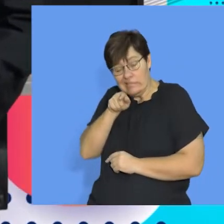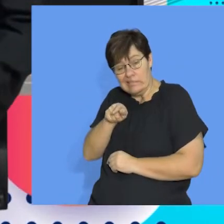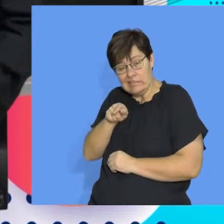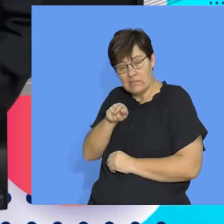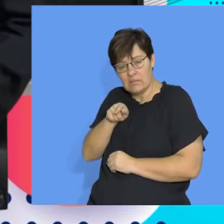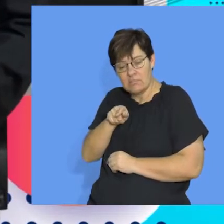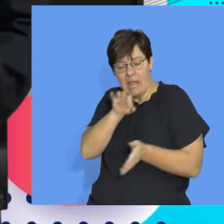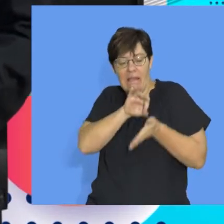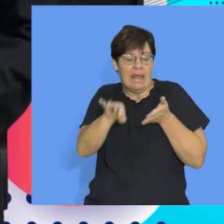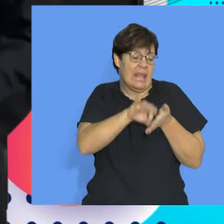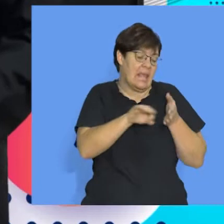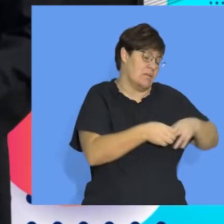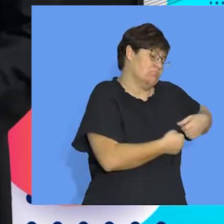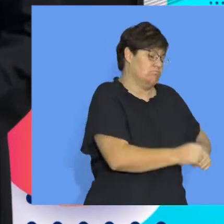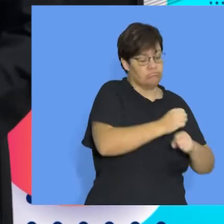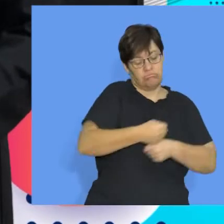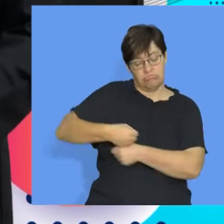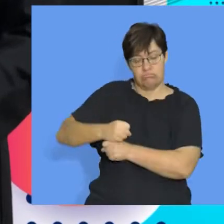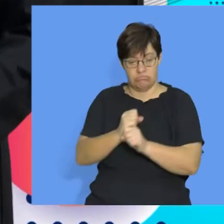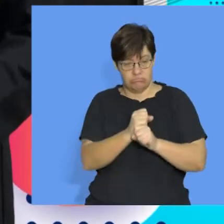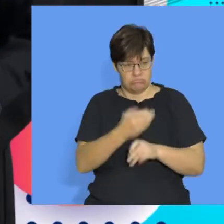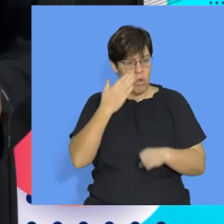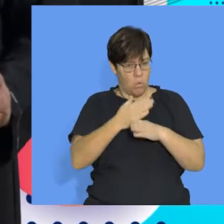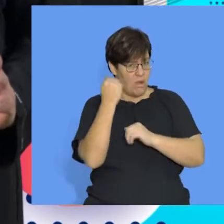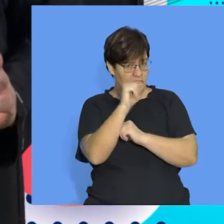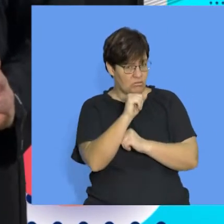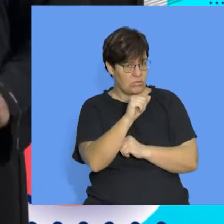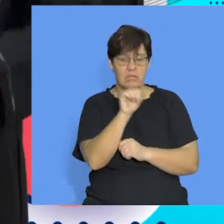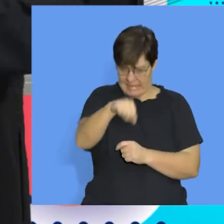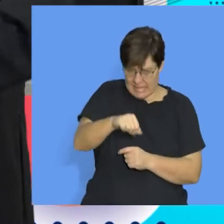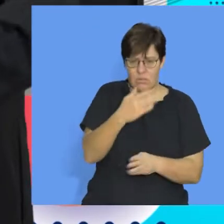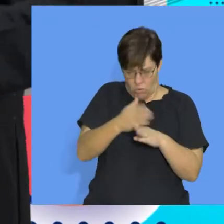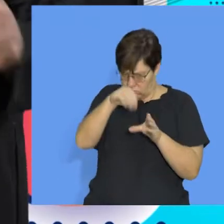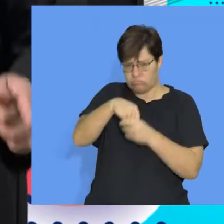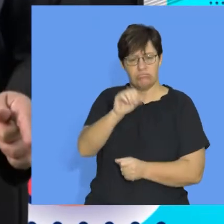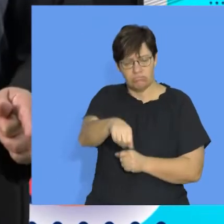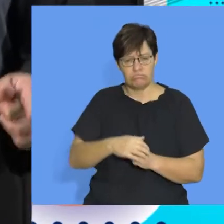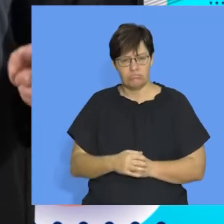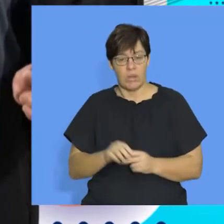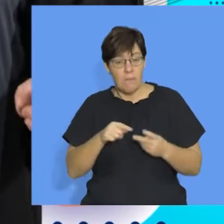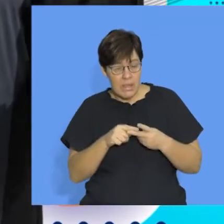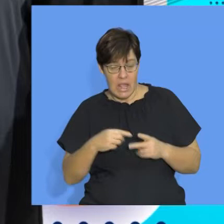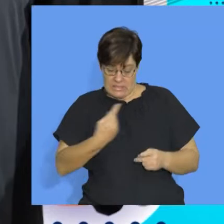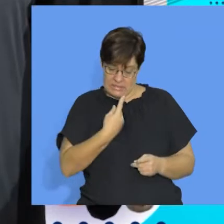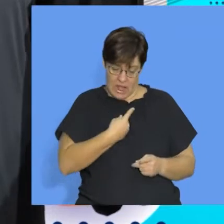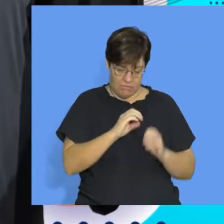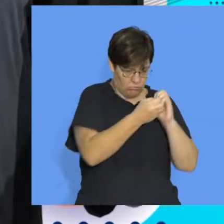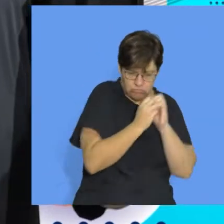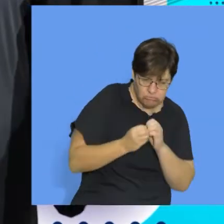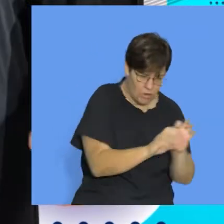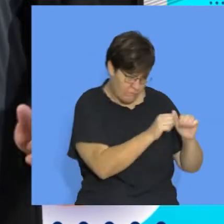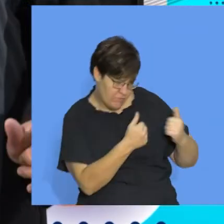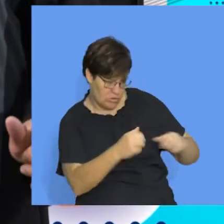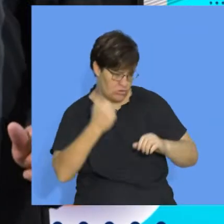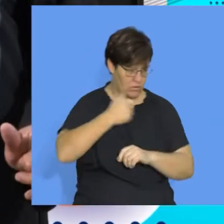the factory. Are they working in the factory? Yes, they are. Are they making the product? No, they're not.